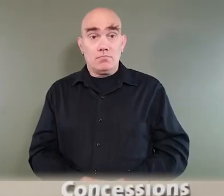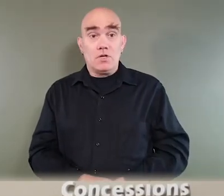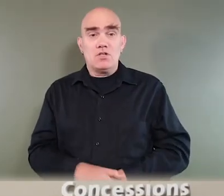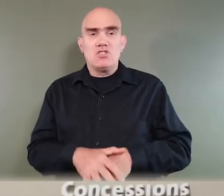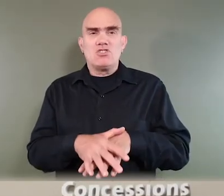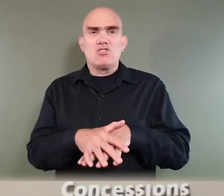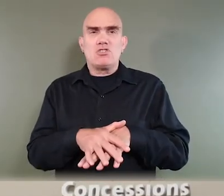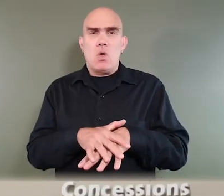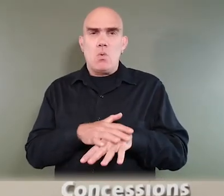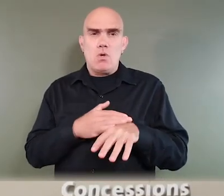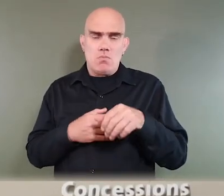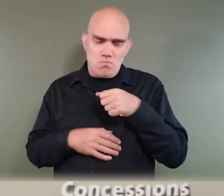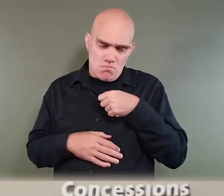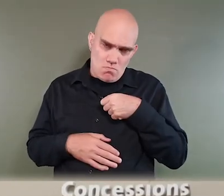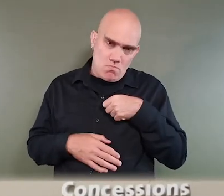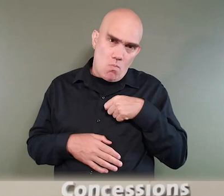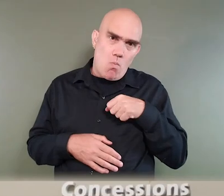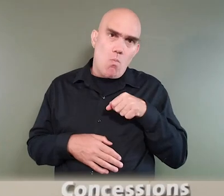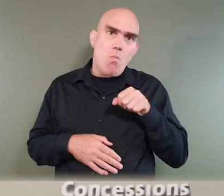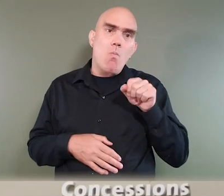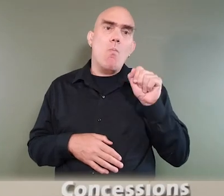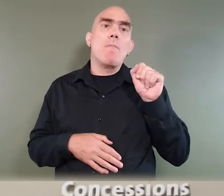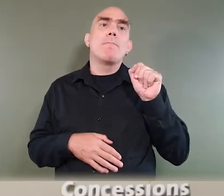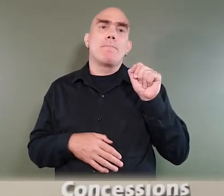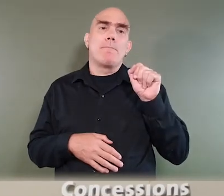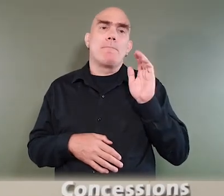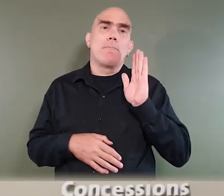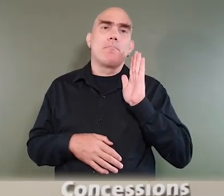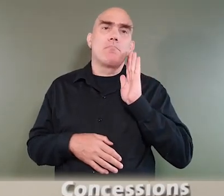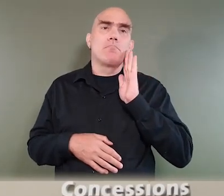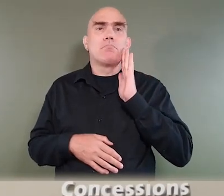Very slowly roll it back to the shoulder and lift it up.